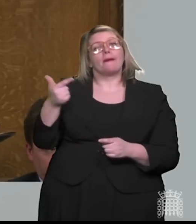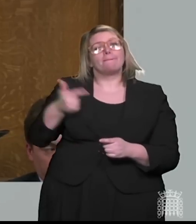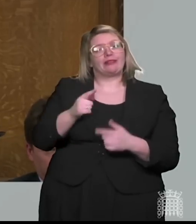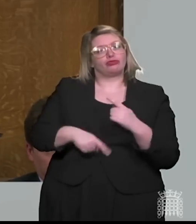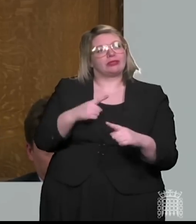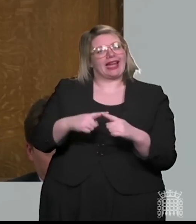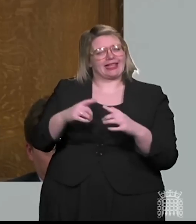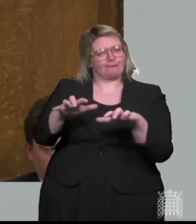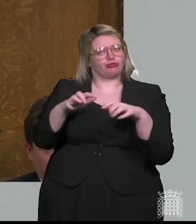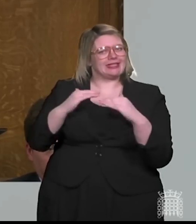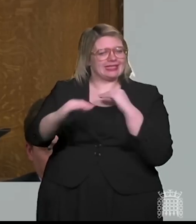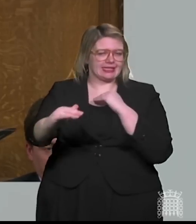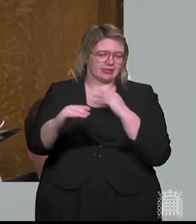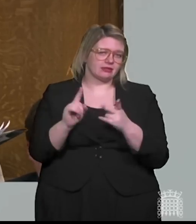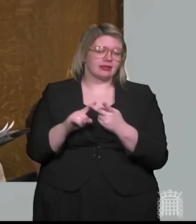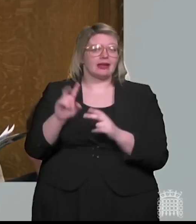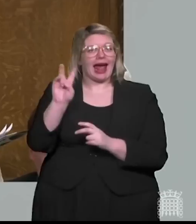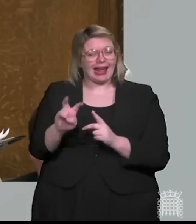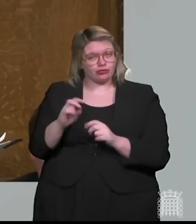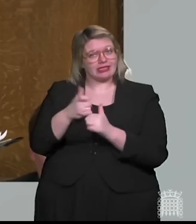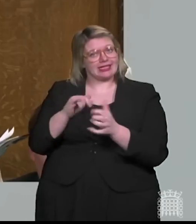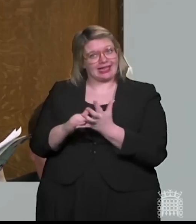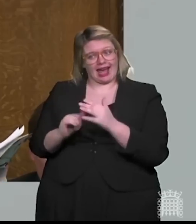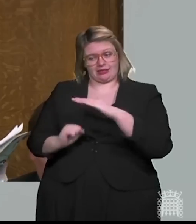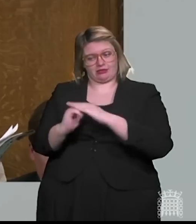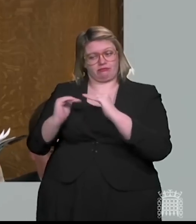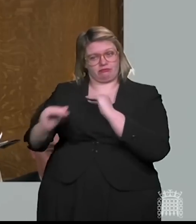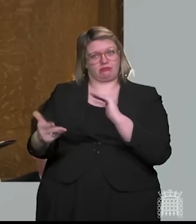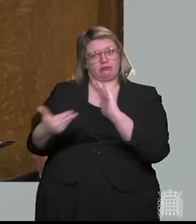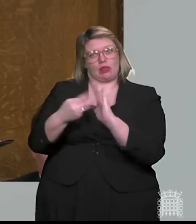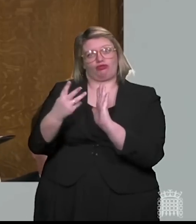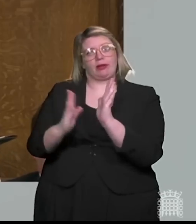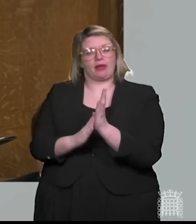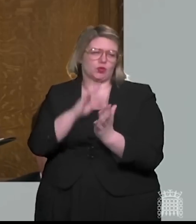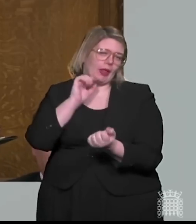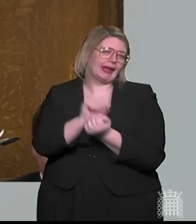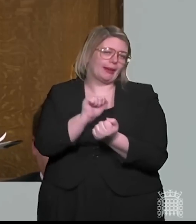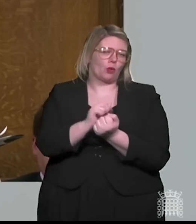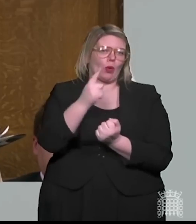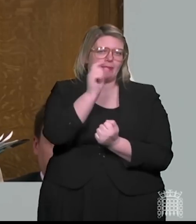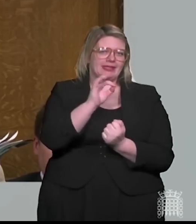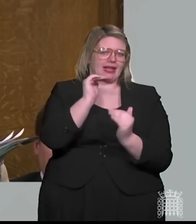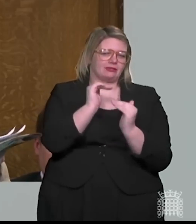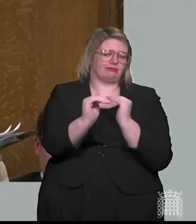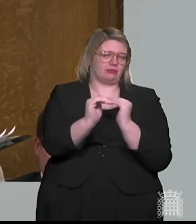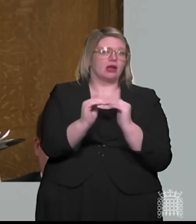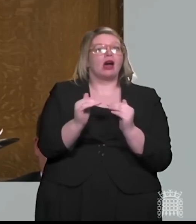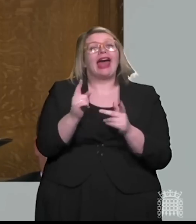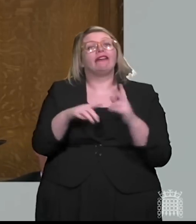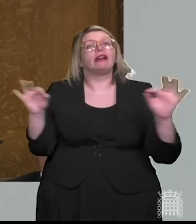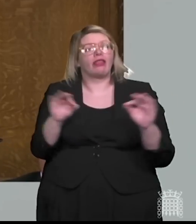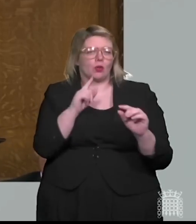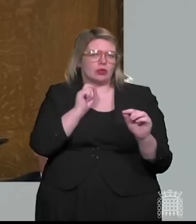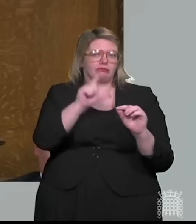on household energy costs will all help to keep inflation lower by almost 1%, but lower than it would have